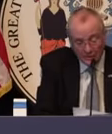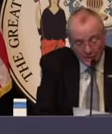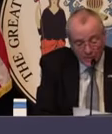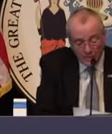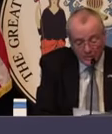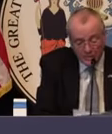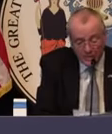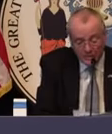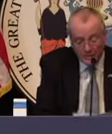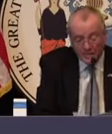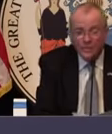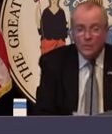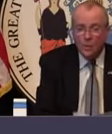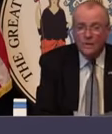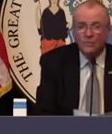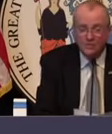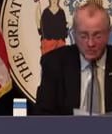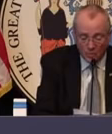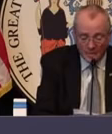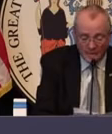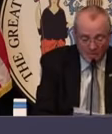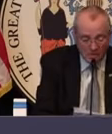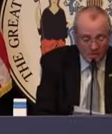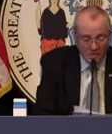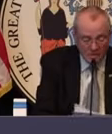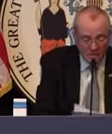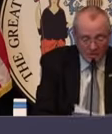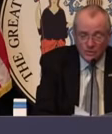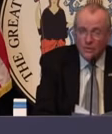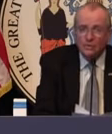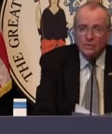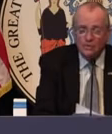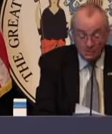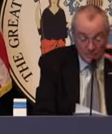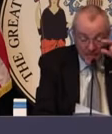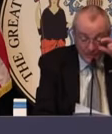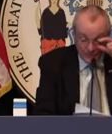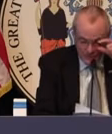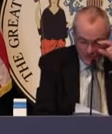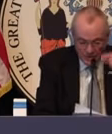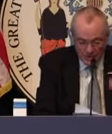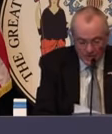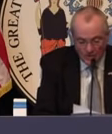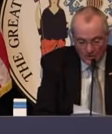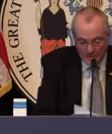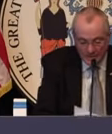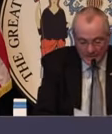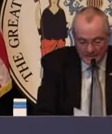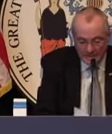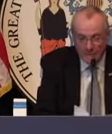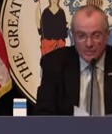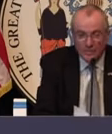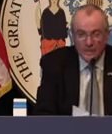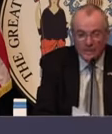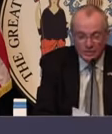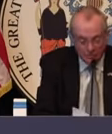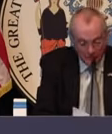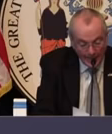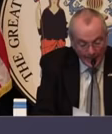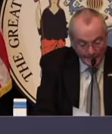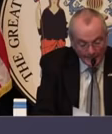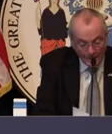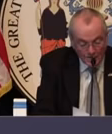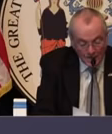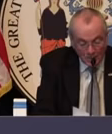hearts, we must announce that another 148 of our fellow New Jerseyans have passed due to COVID-19